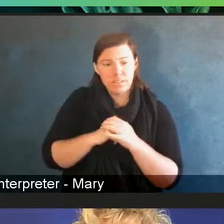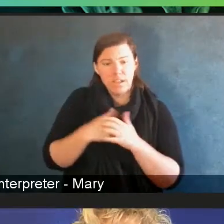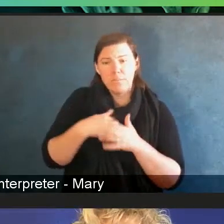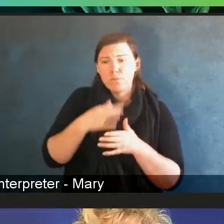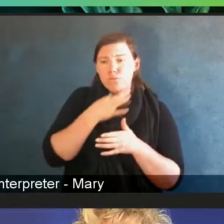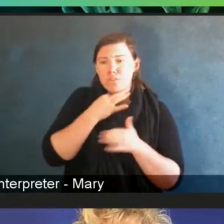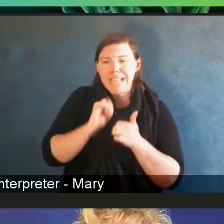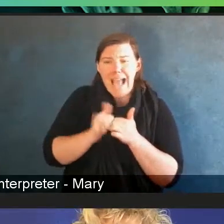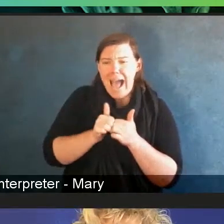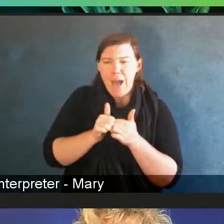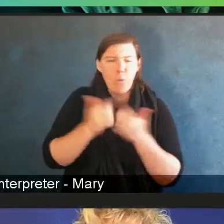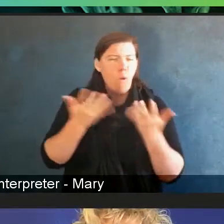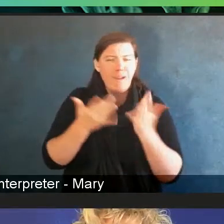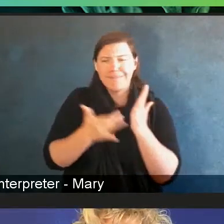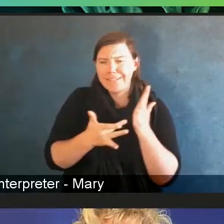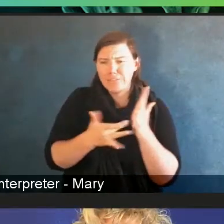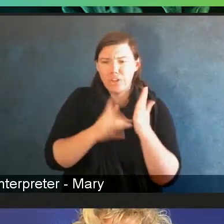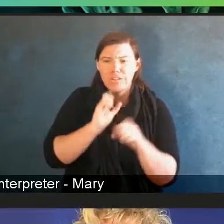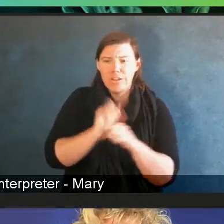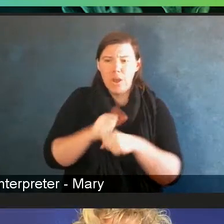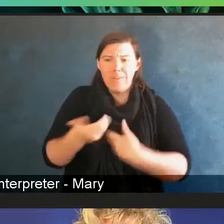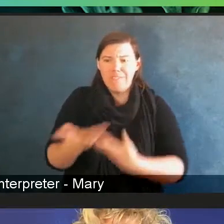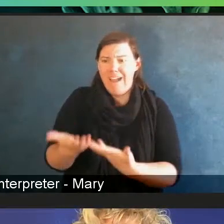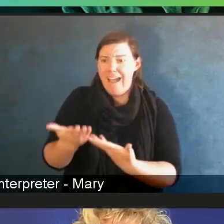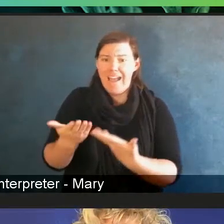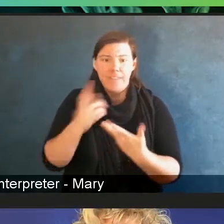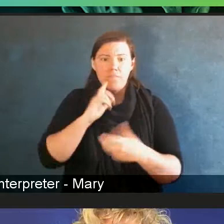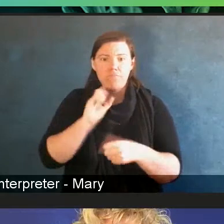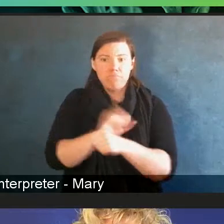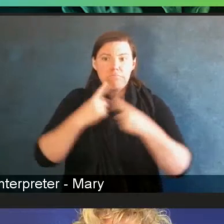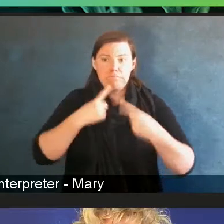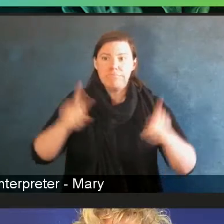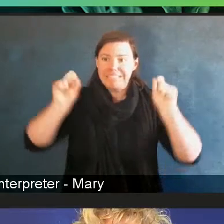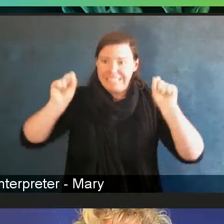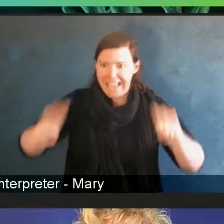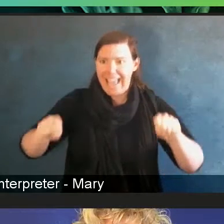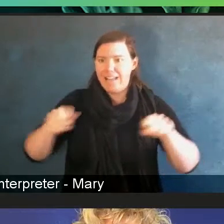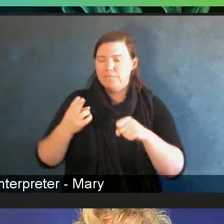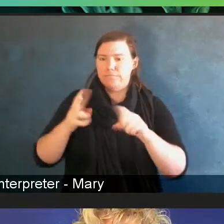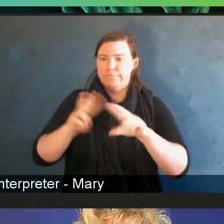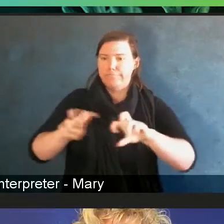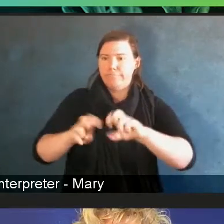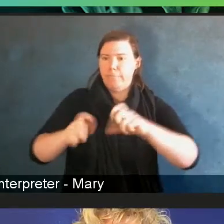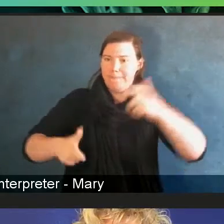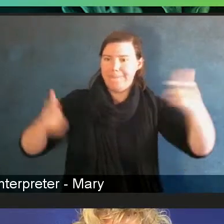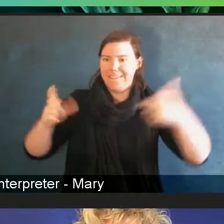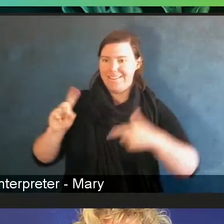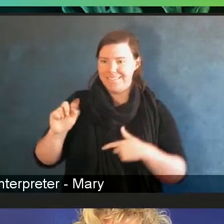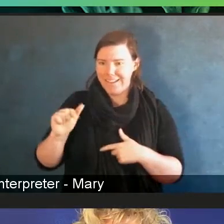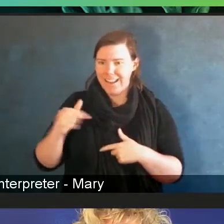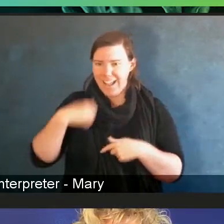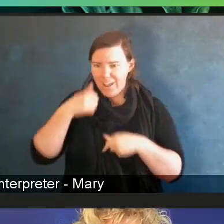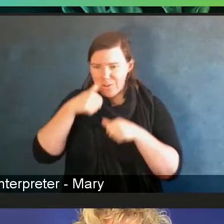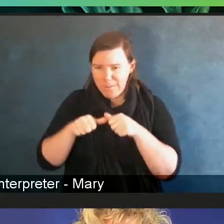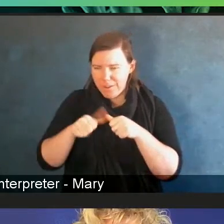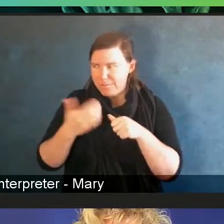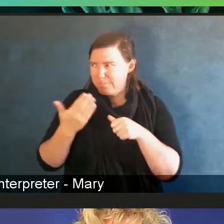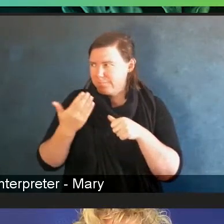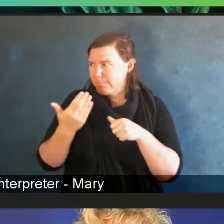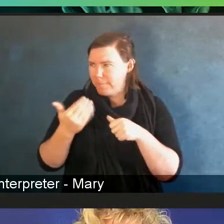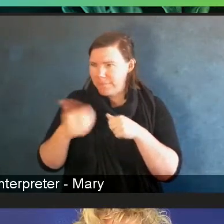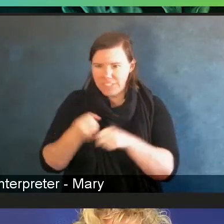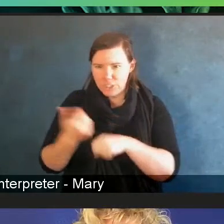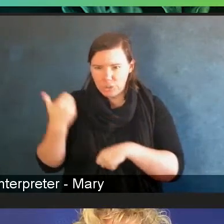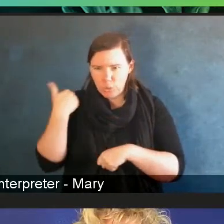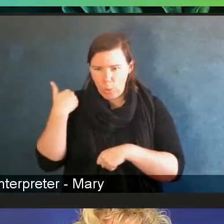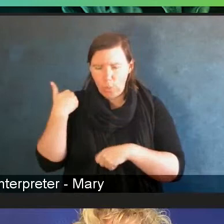ago when we were developing a sequencing facility, and it was probably 5 miles remote from where our computational